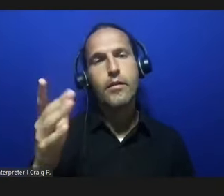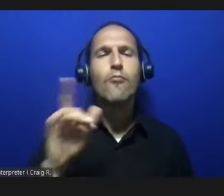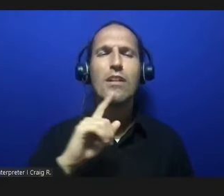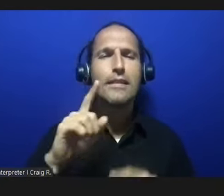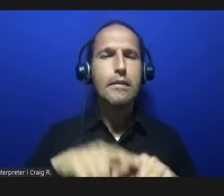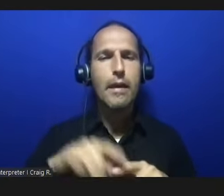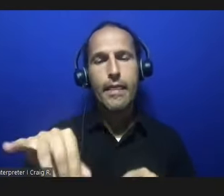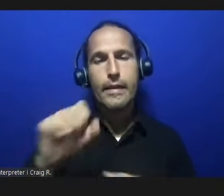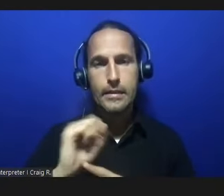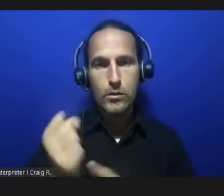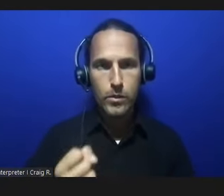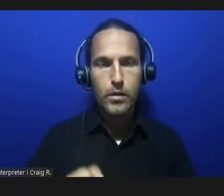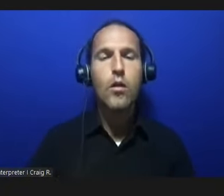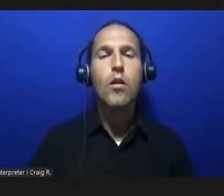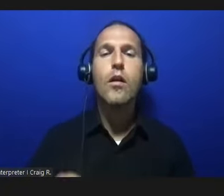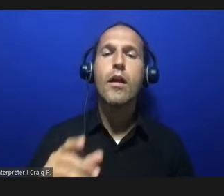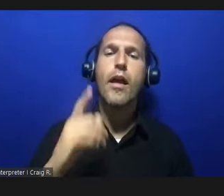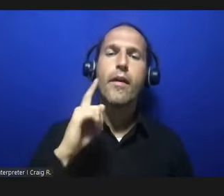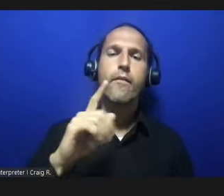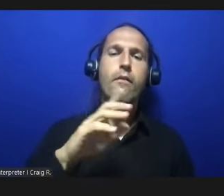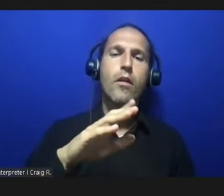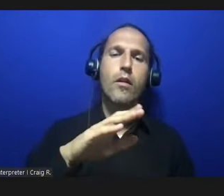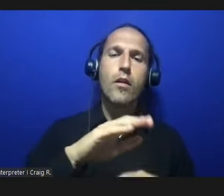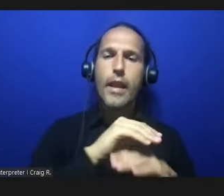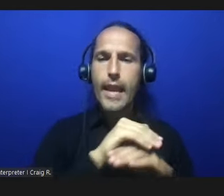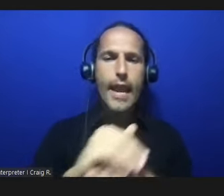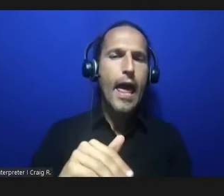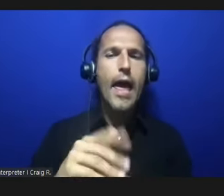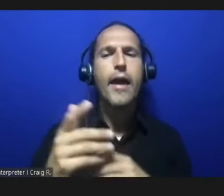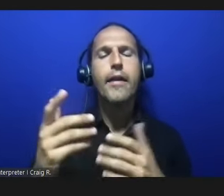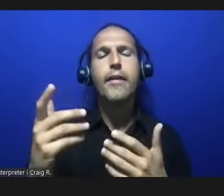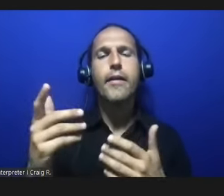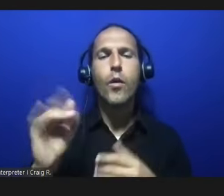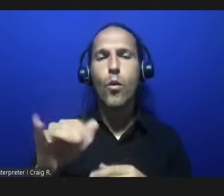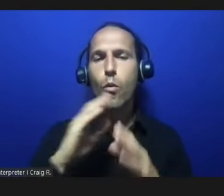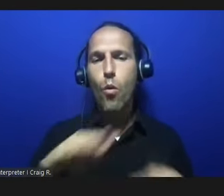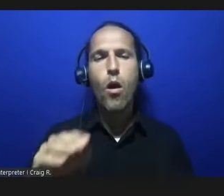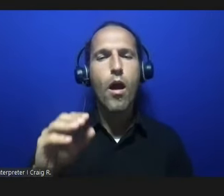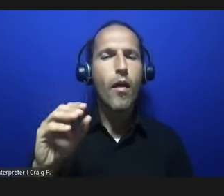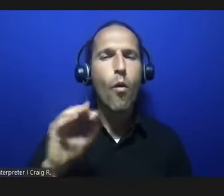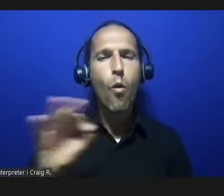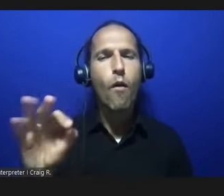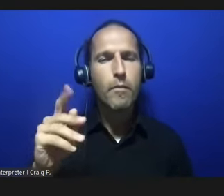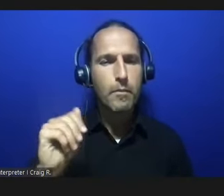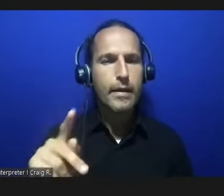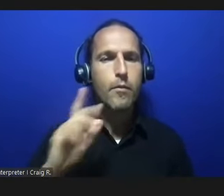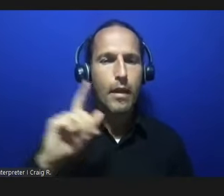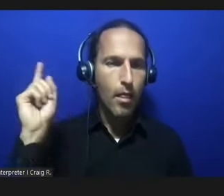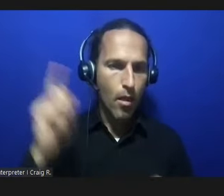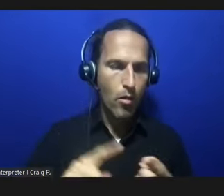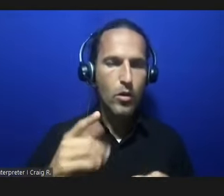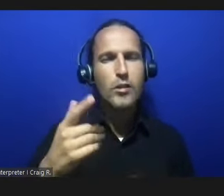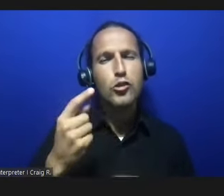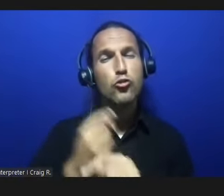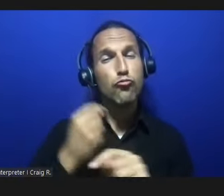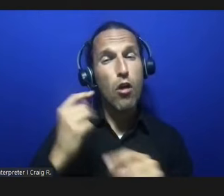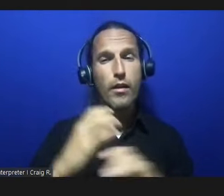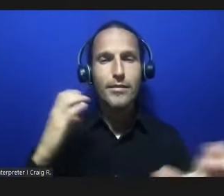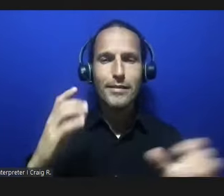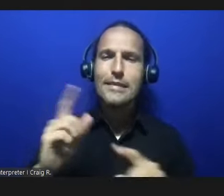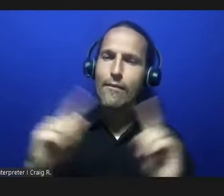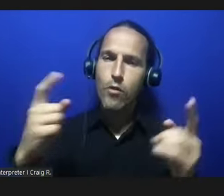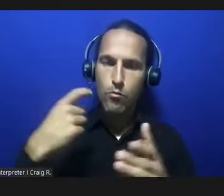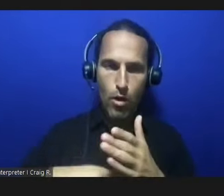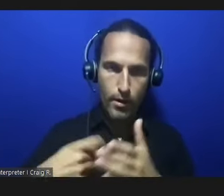scenario. Off-peak and overnight toll ranges may be lower, and tolls for trucks and other vehicle types would have different ranges.